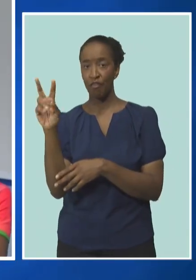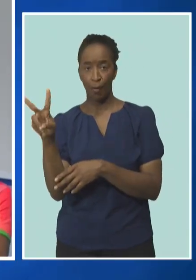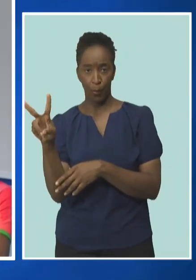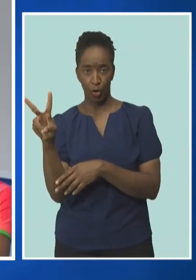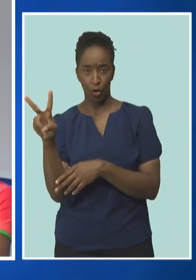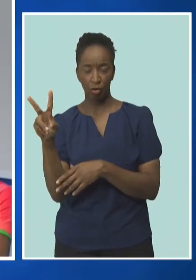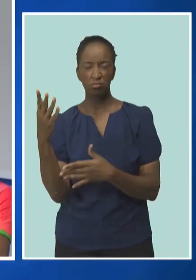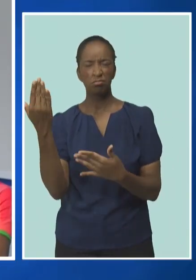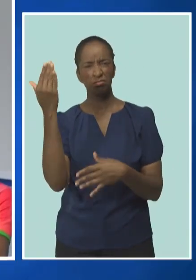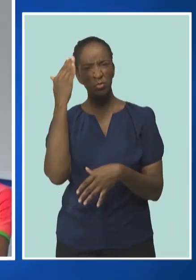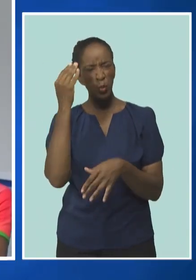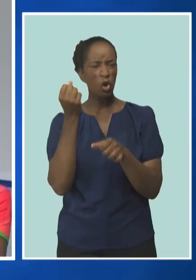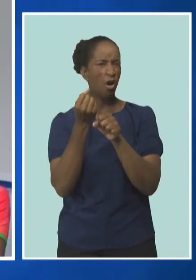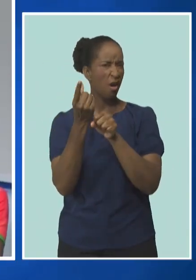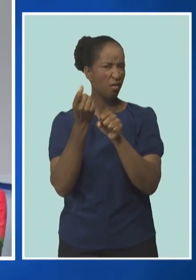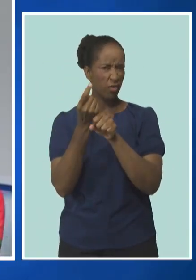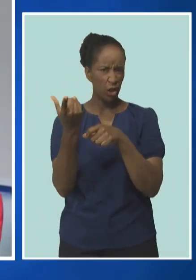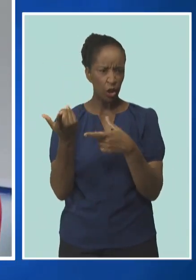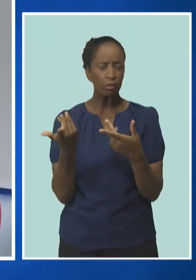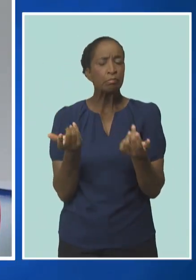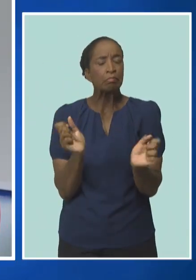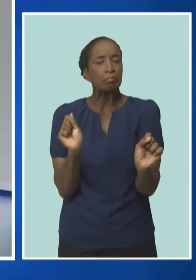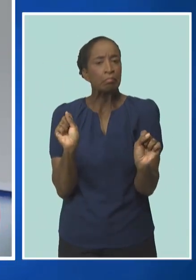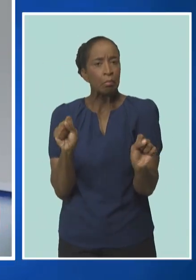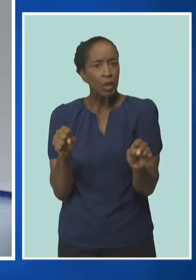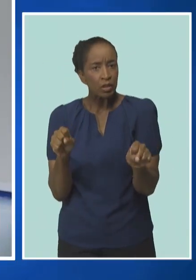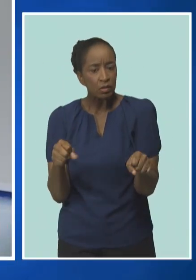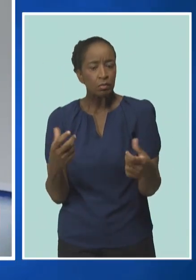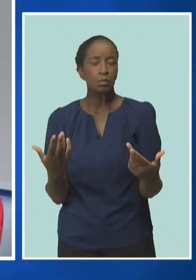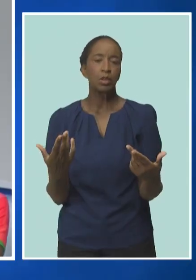there is the expectation of,